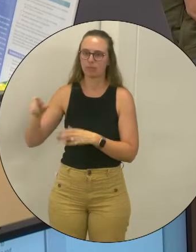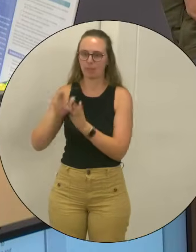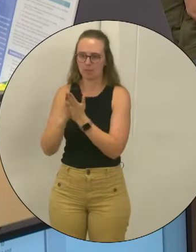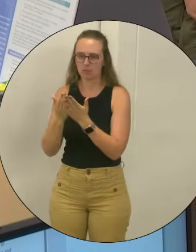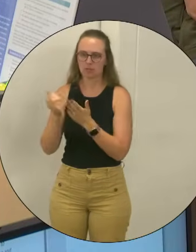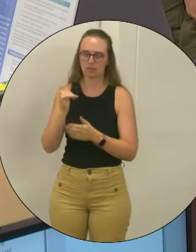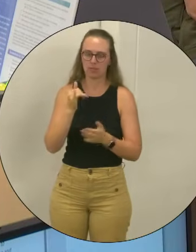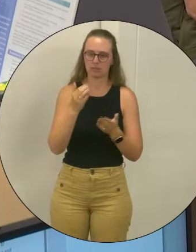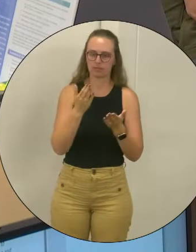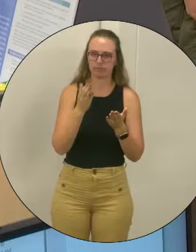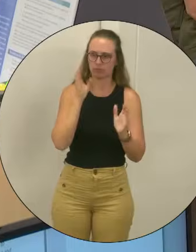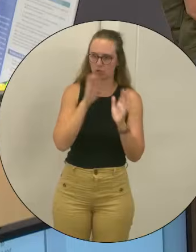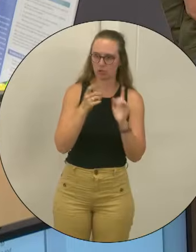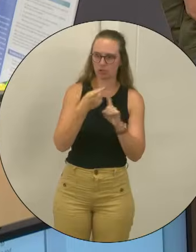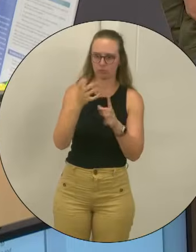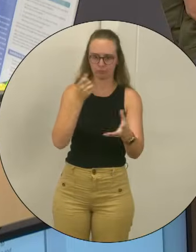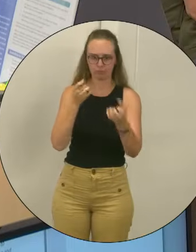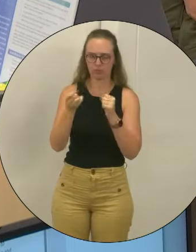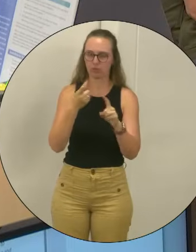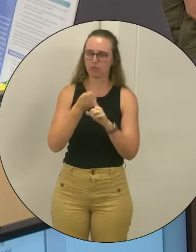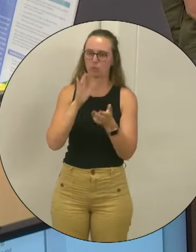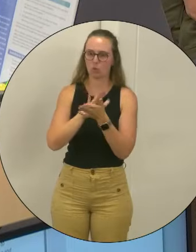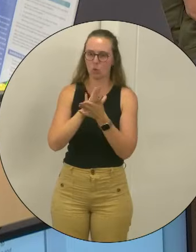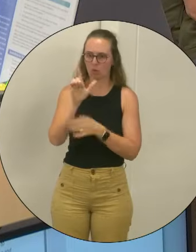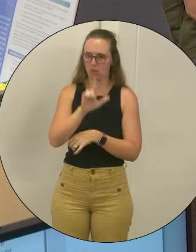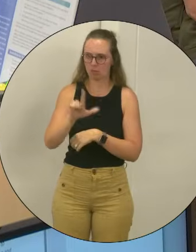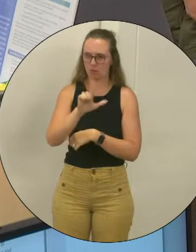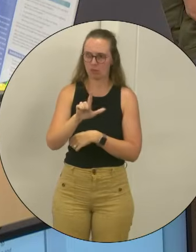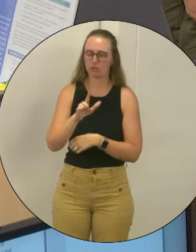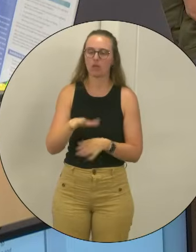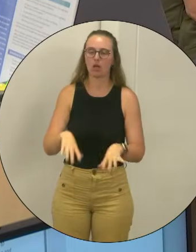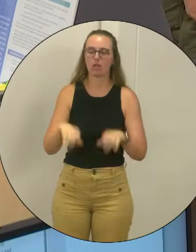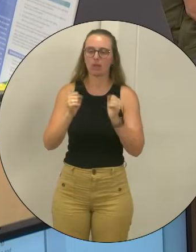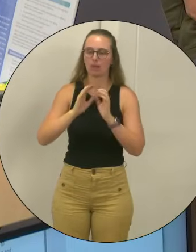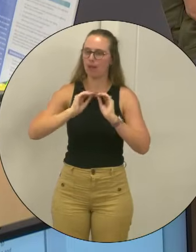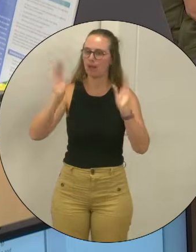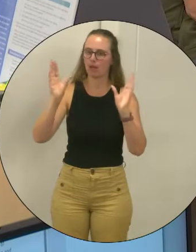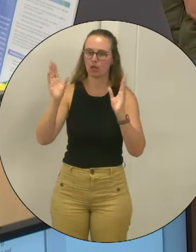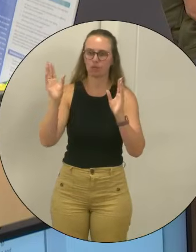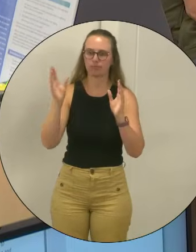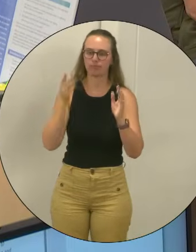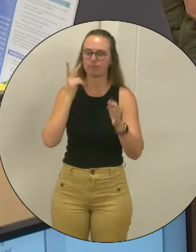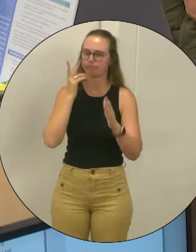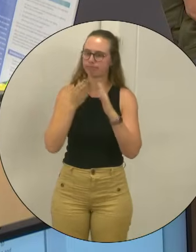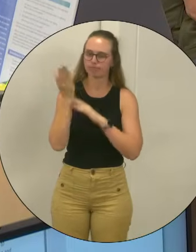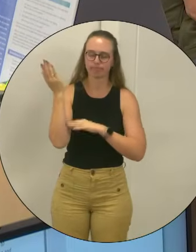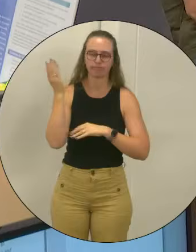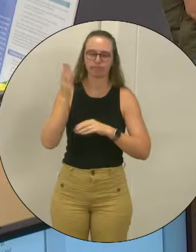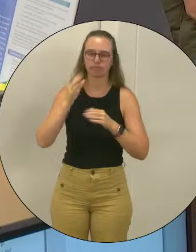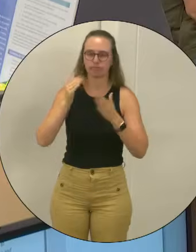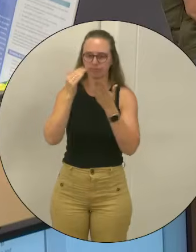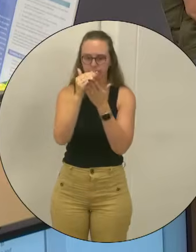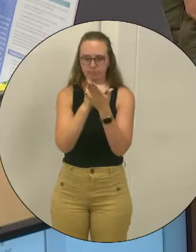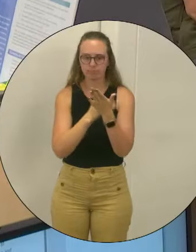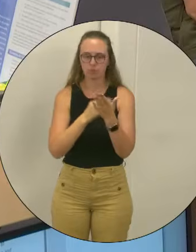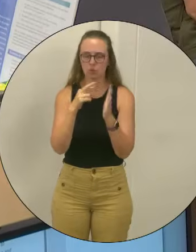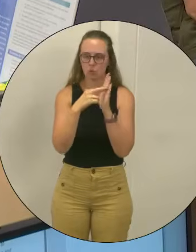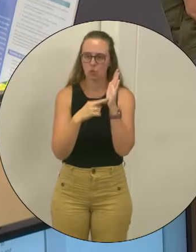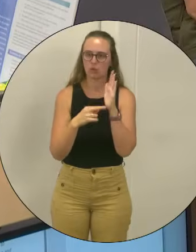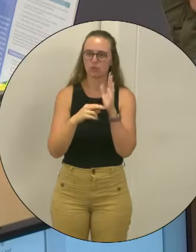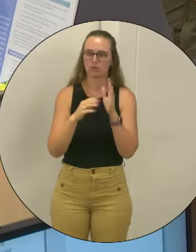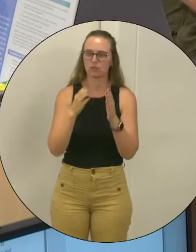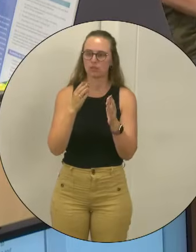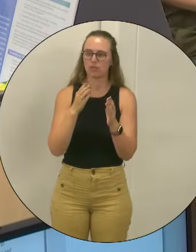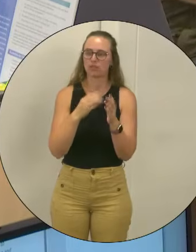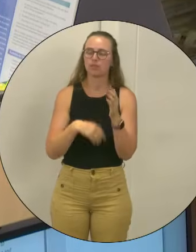and materials from our school libraries. Adopt clear, transparent standards that prioritize purity,